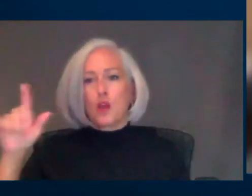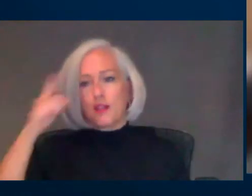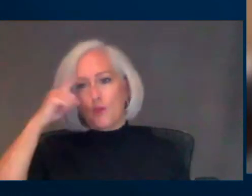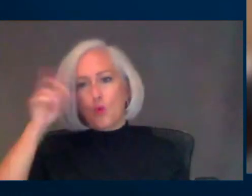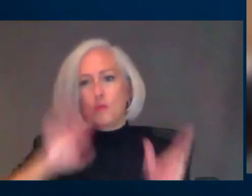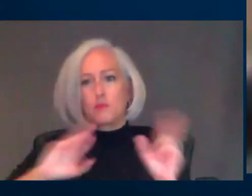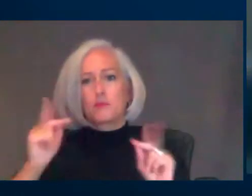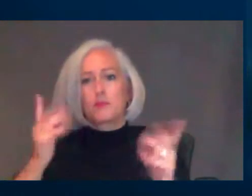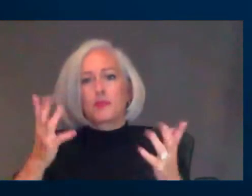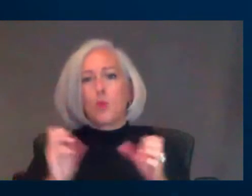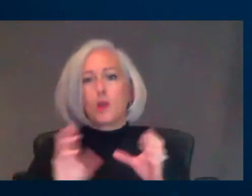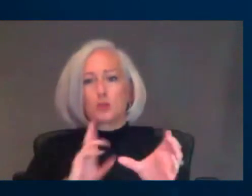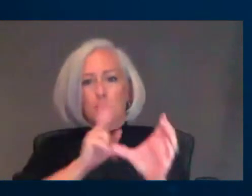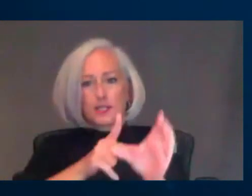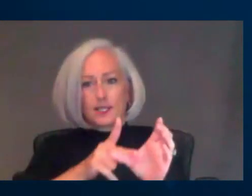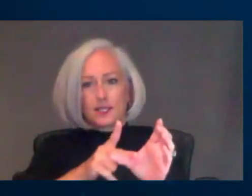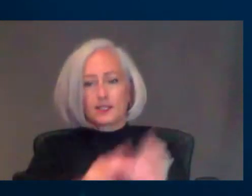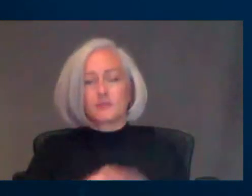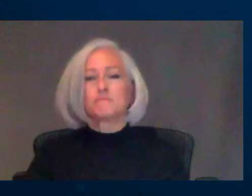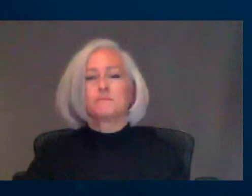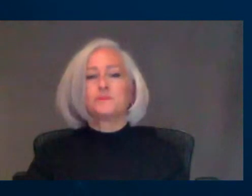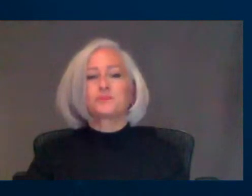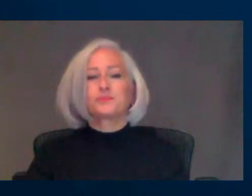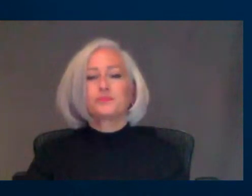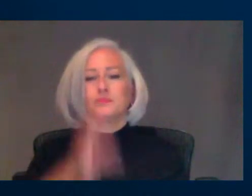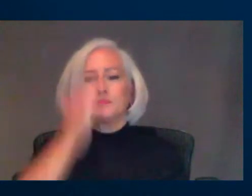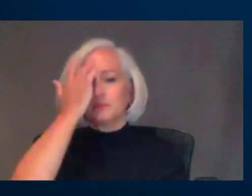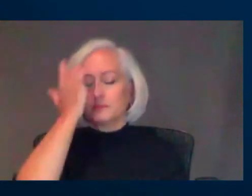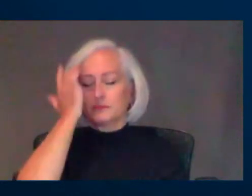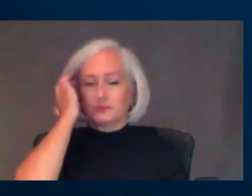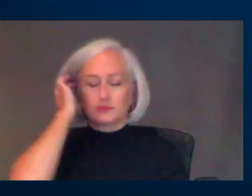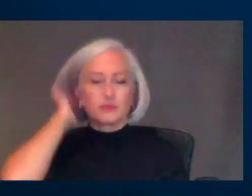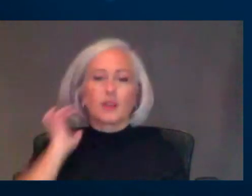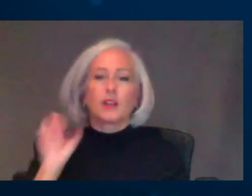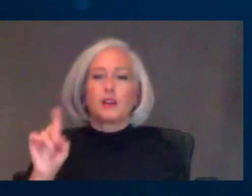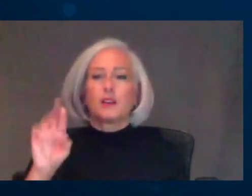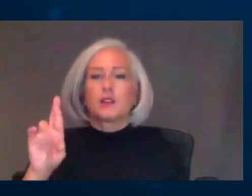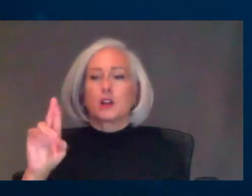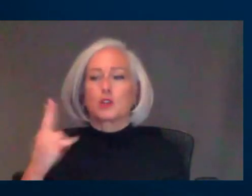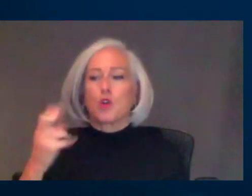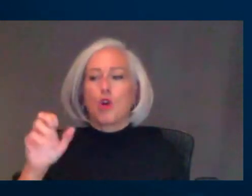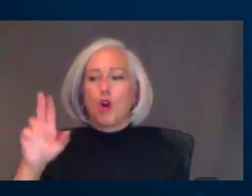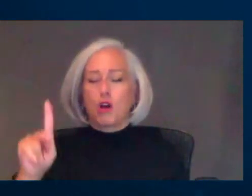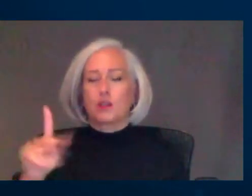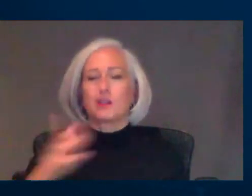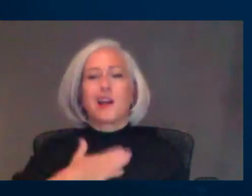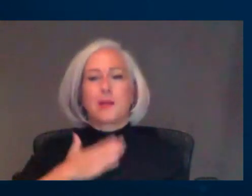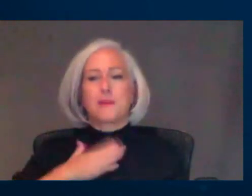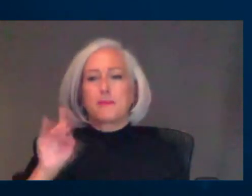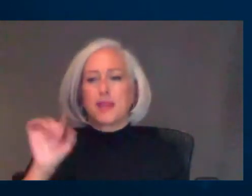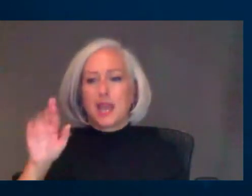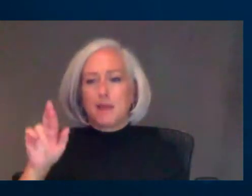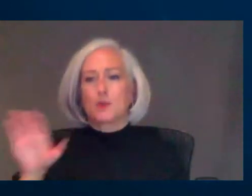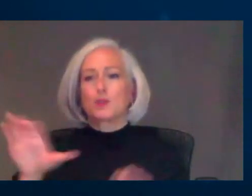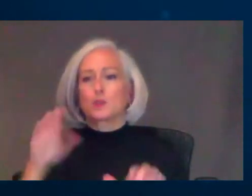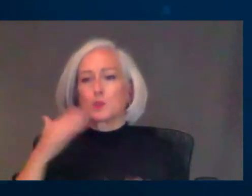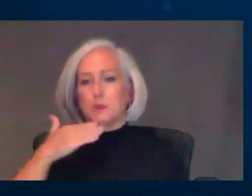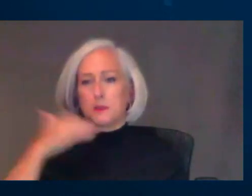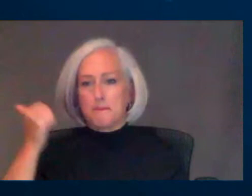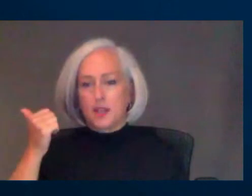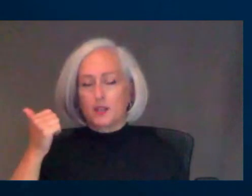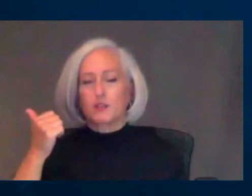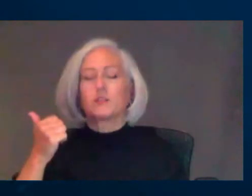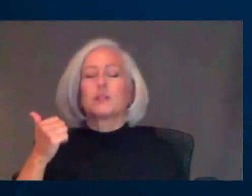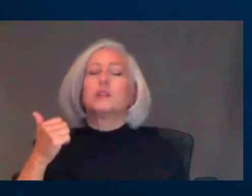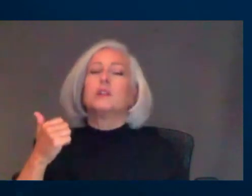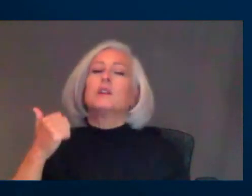road. And again, I think we are seeing good data every day, Dr. Stites. Some of it's granular, some of it is